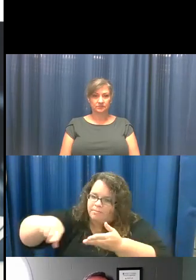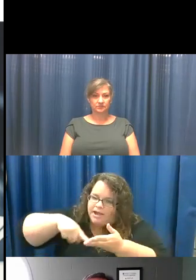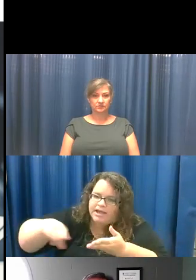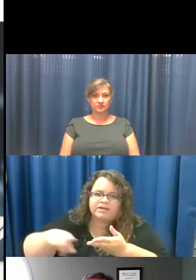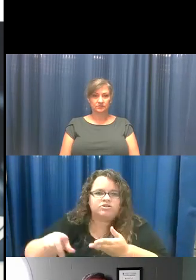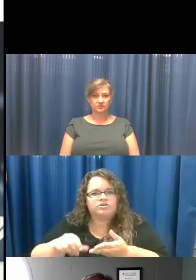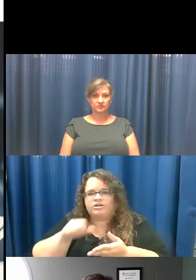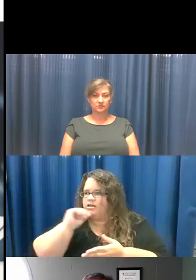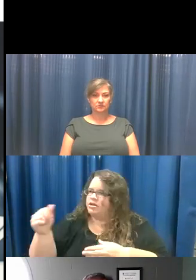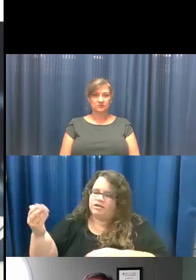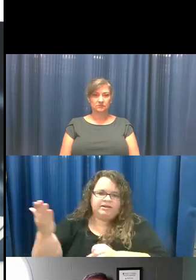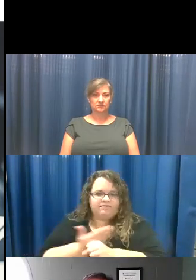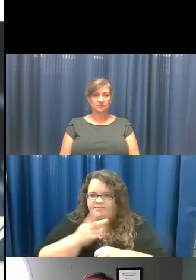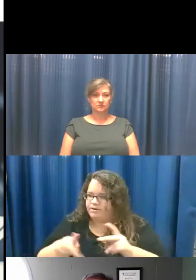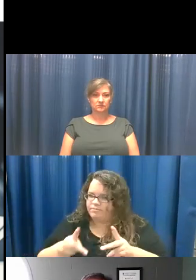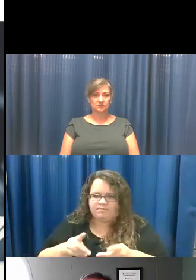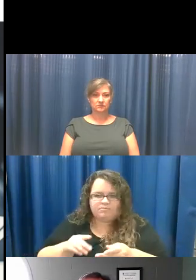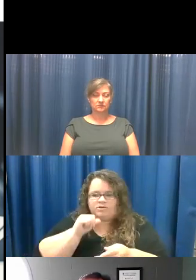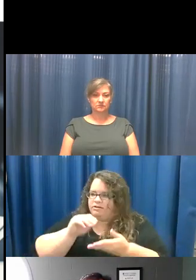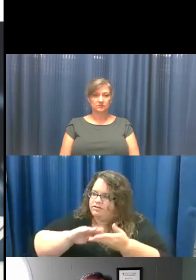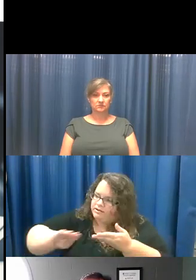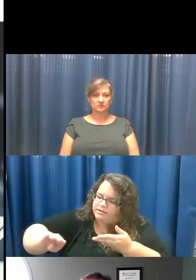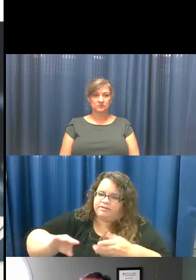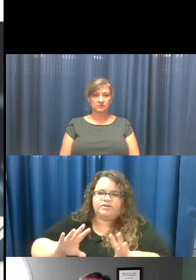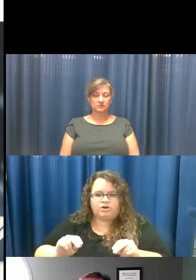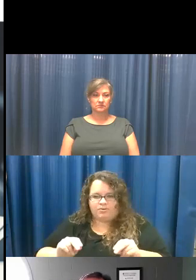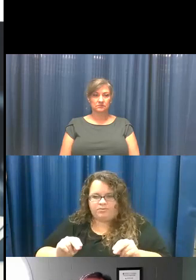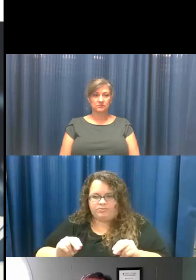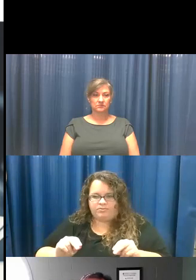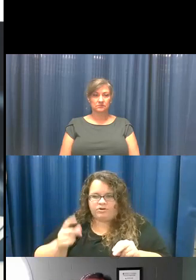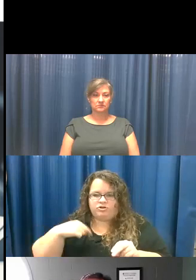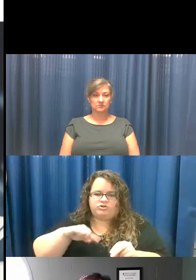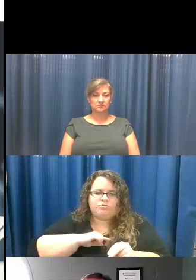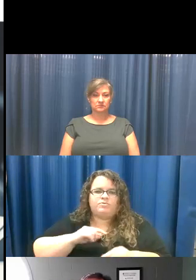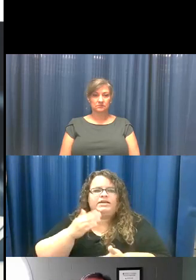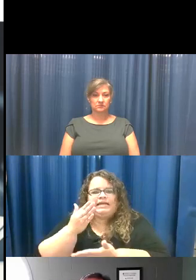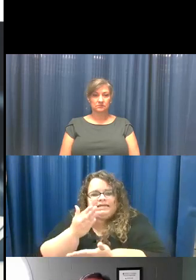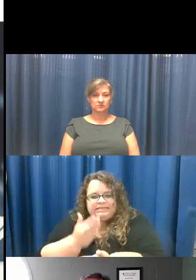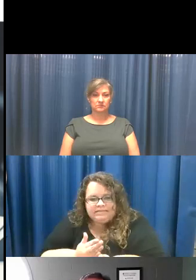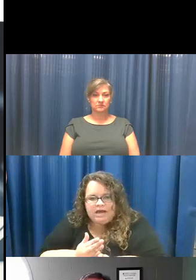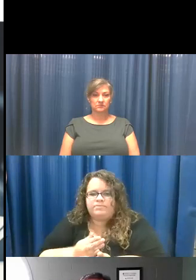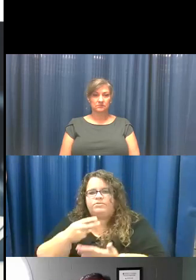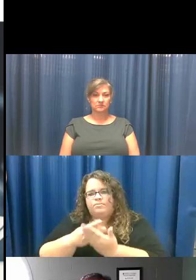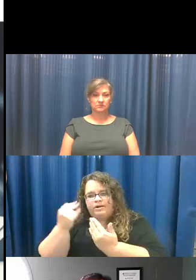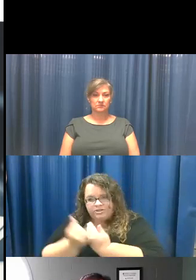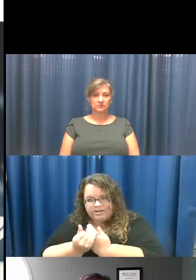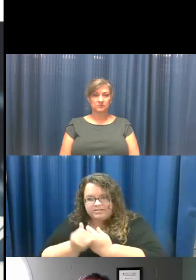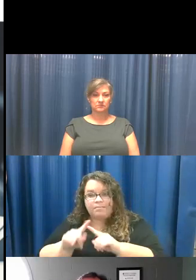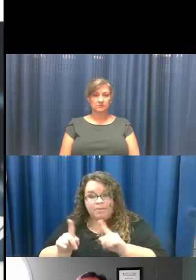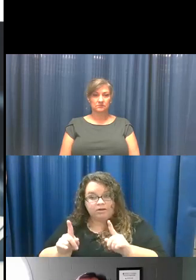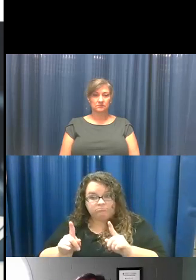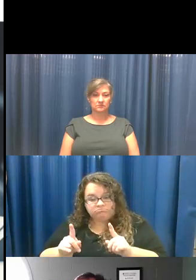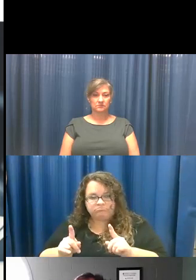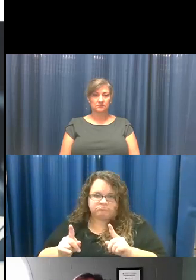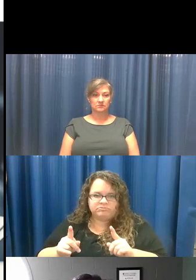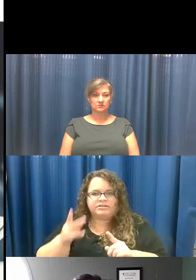was financially hurt by that. And so we stopped those capital projects, but it turned out that financially we were okay.